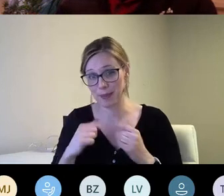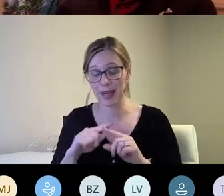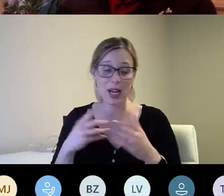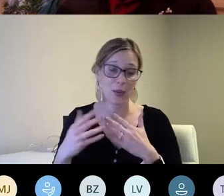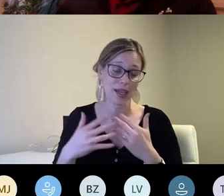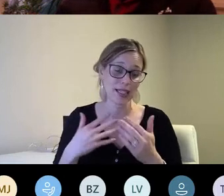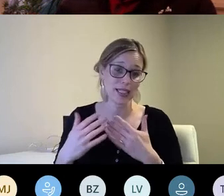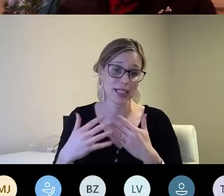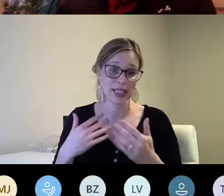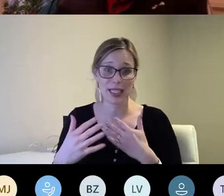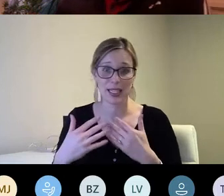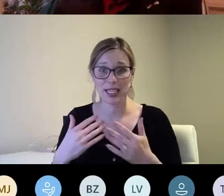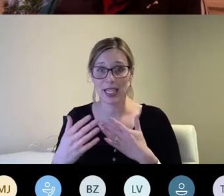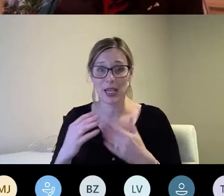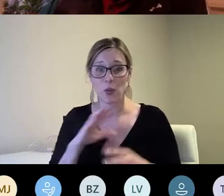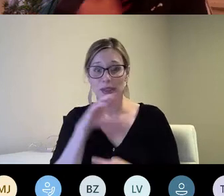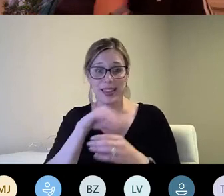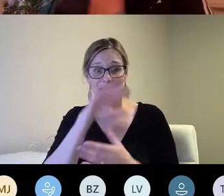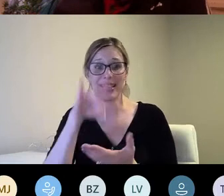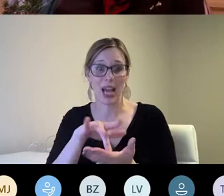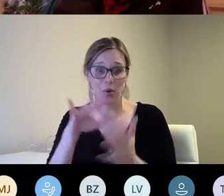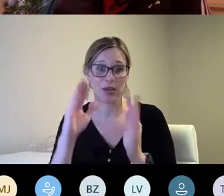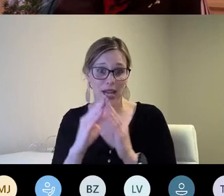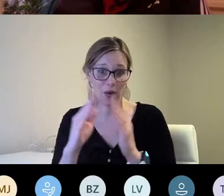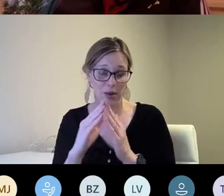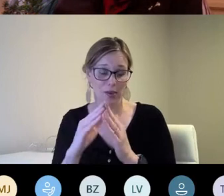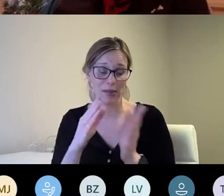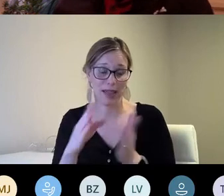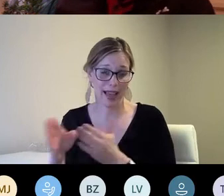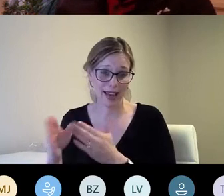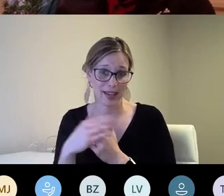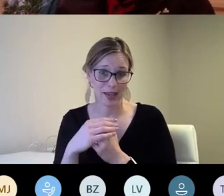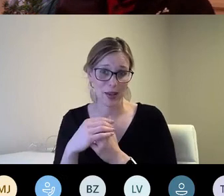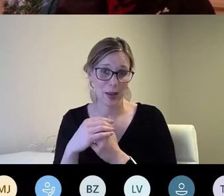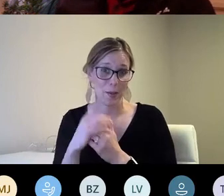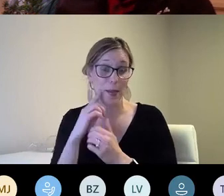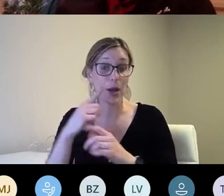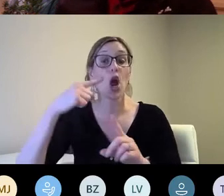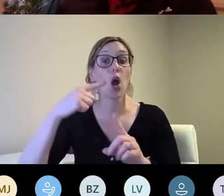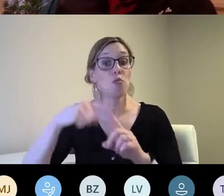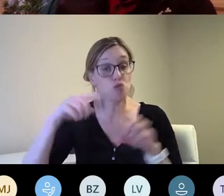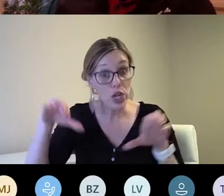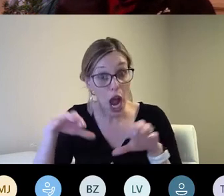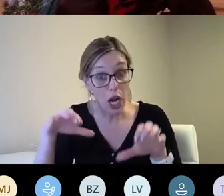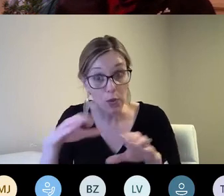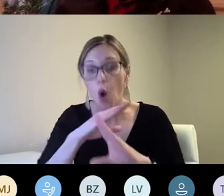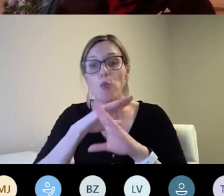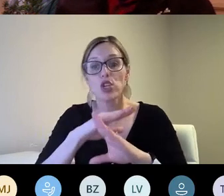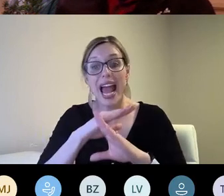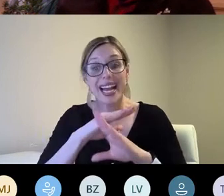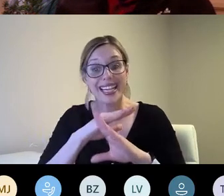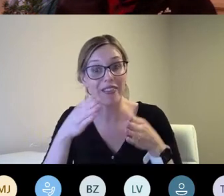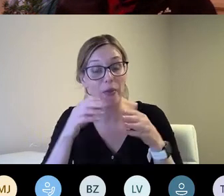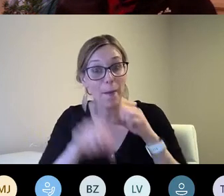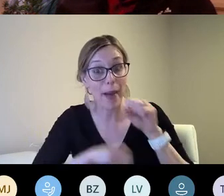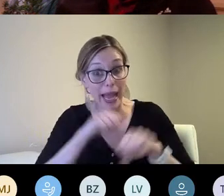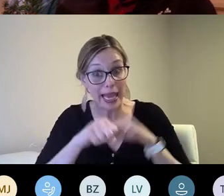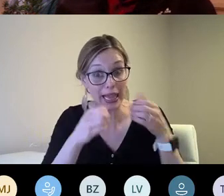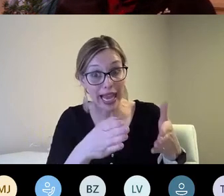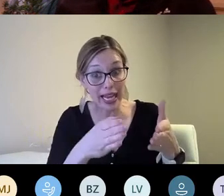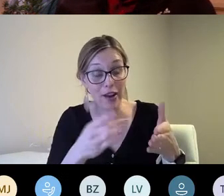despite it being in the downtown plan, but as far as protected bike lane, at least